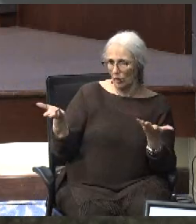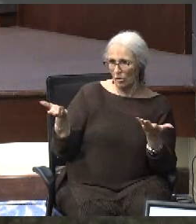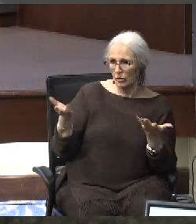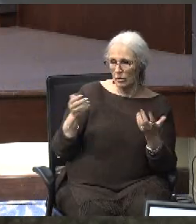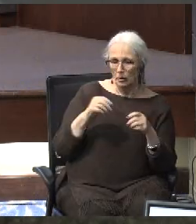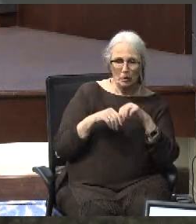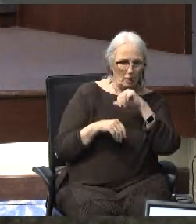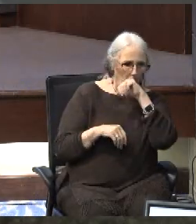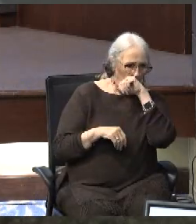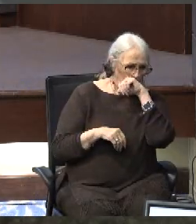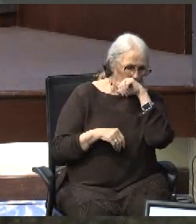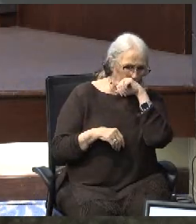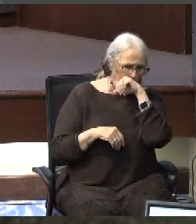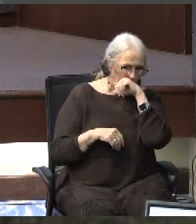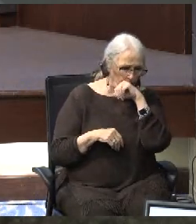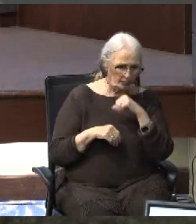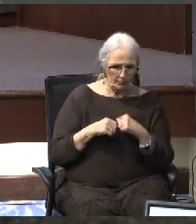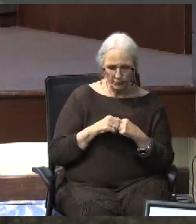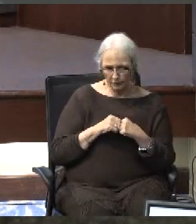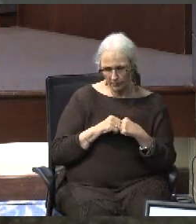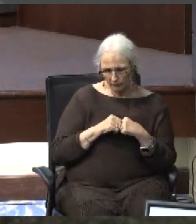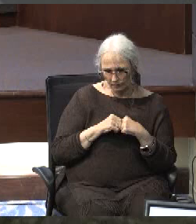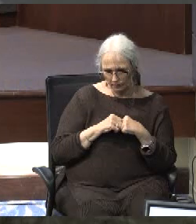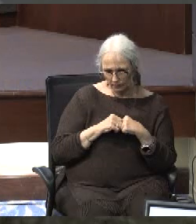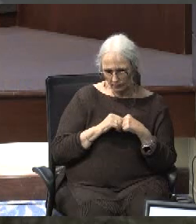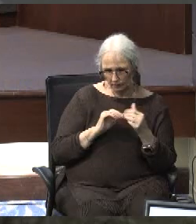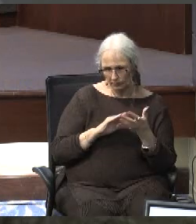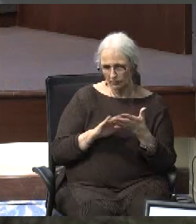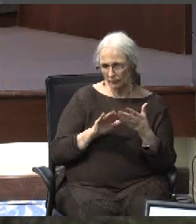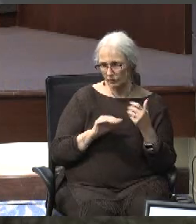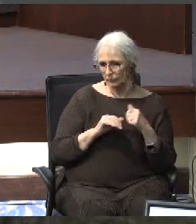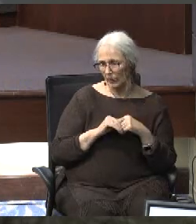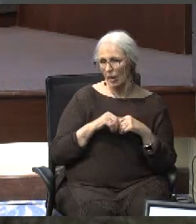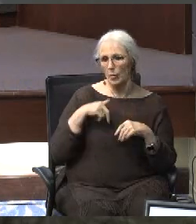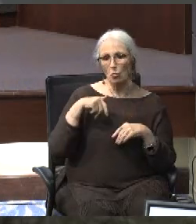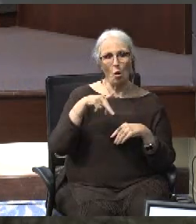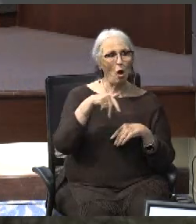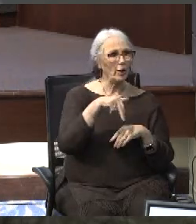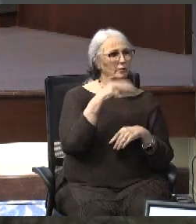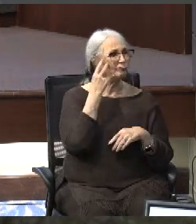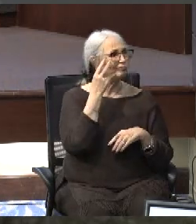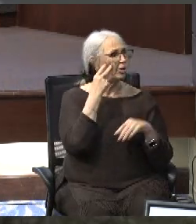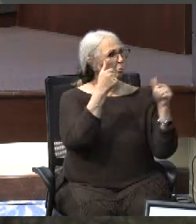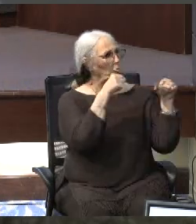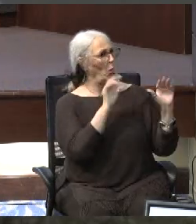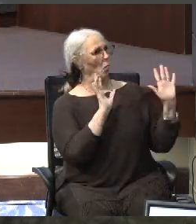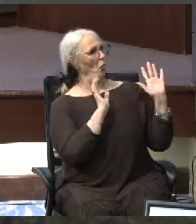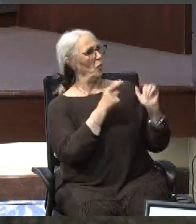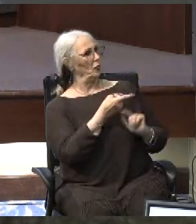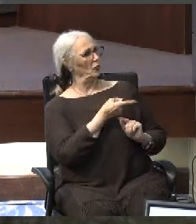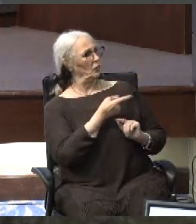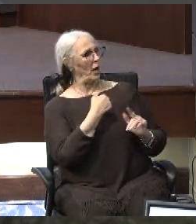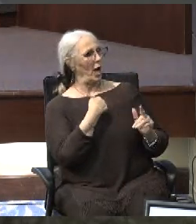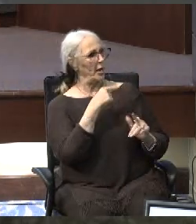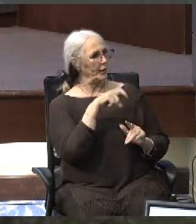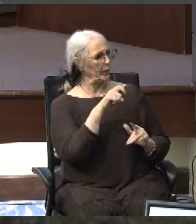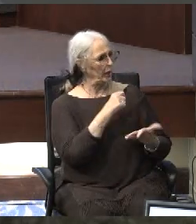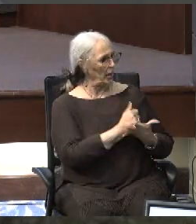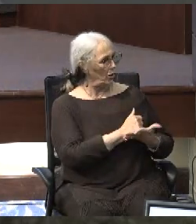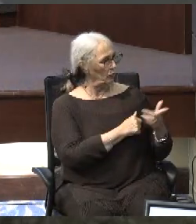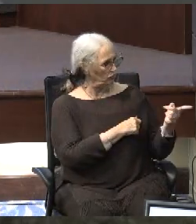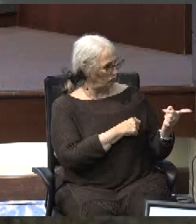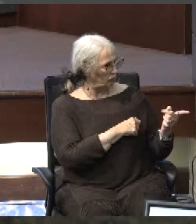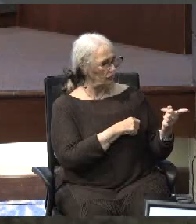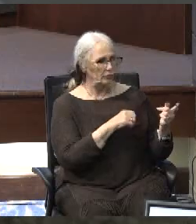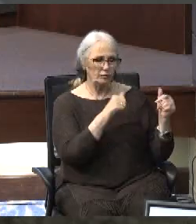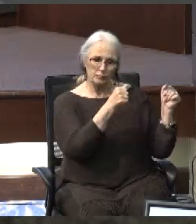Right. but they would be walking down Austin Avenue or Franklin and see your sign and say, I need help. Yes. Can